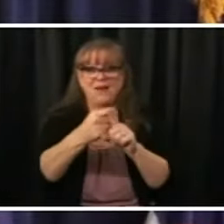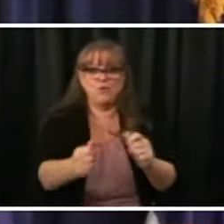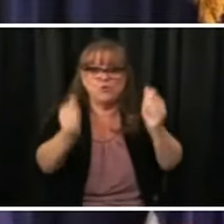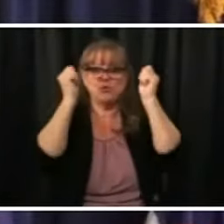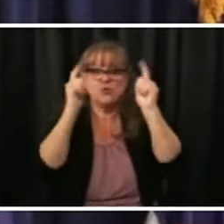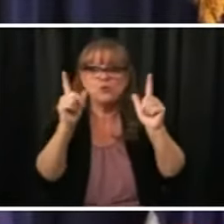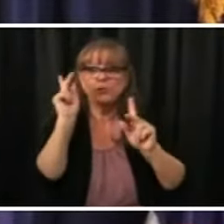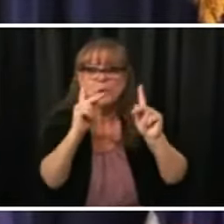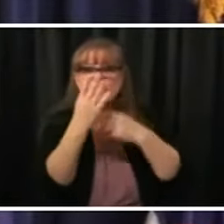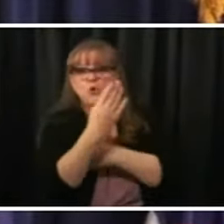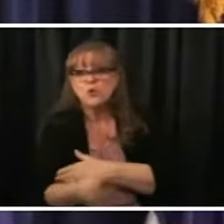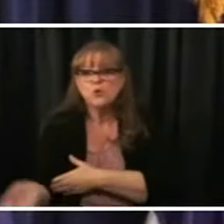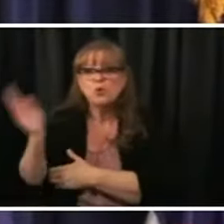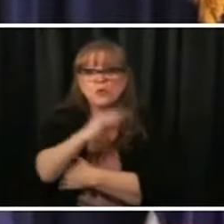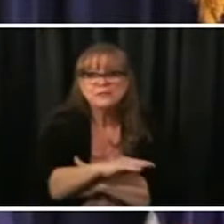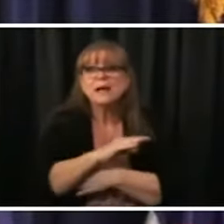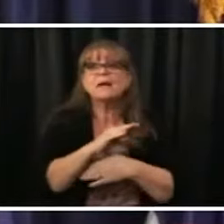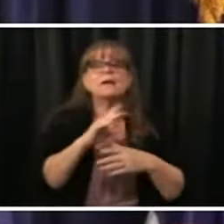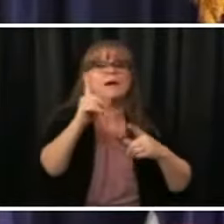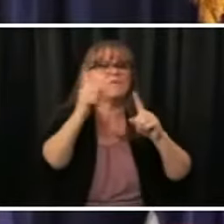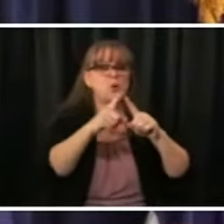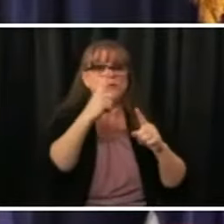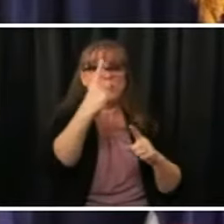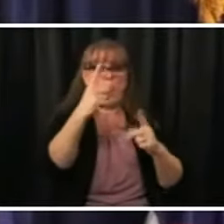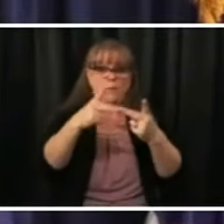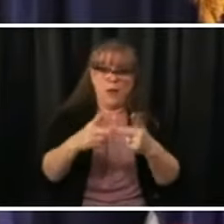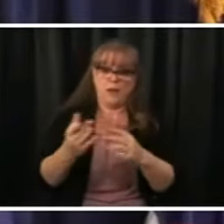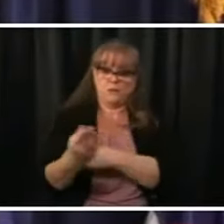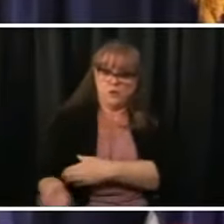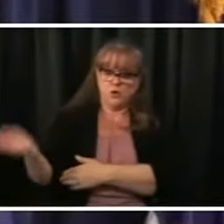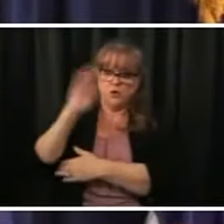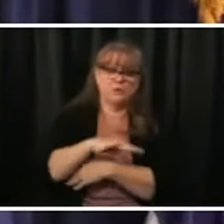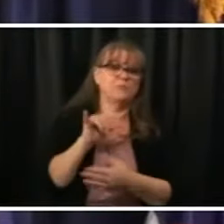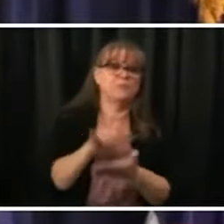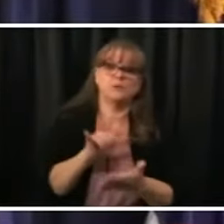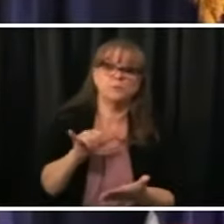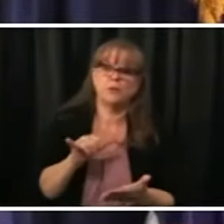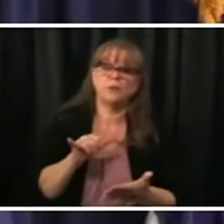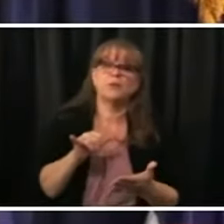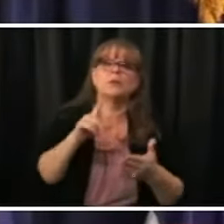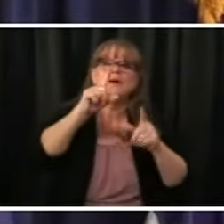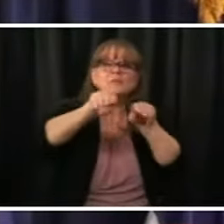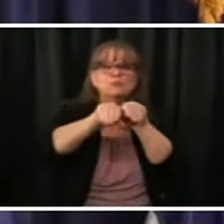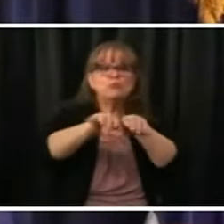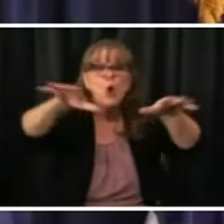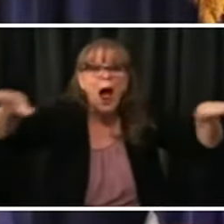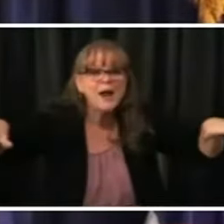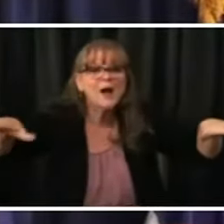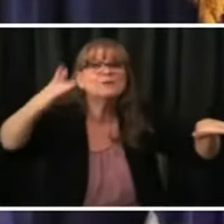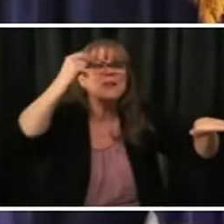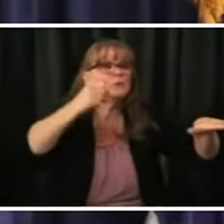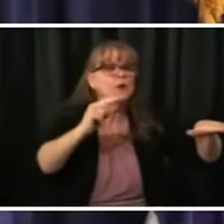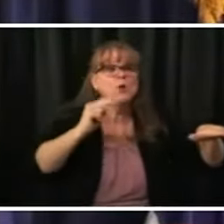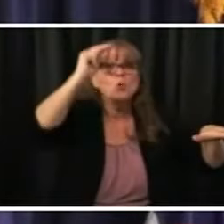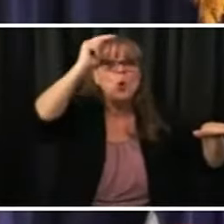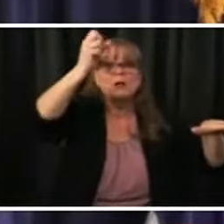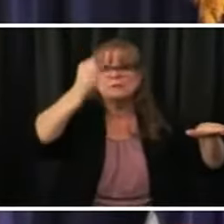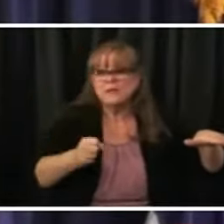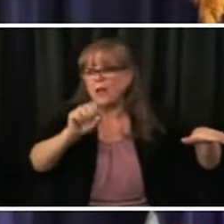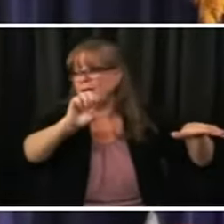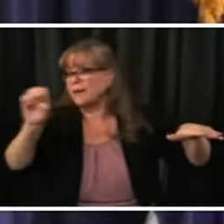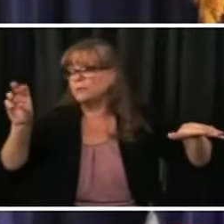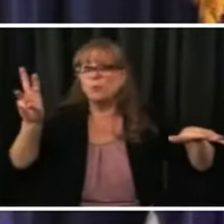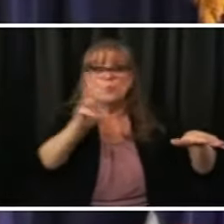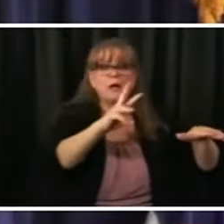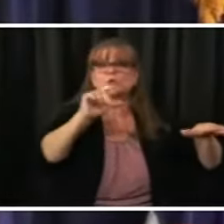can't have that all at one center because there's people in Grand Junction, Pueblo, and Colorado Springs. We do it equitably across the entire state. And I can tell you firsthand, there's just nothing